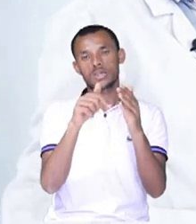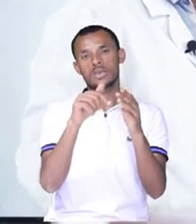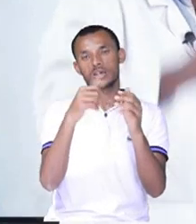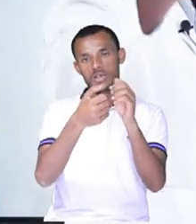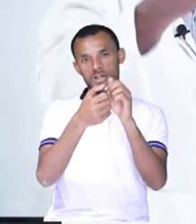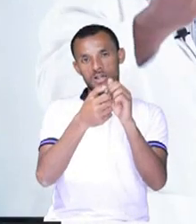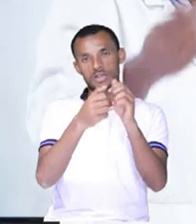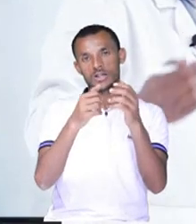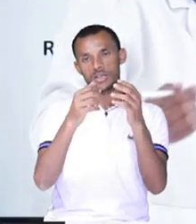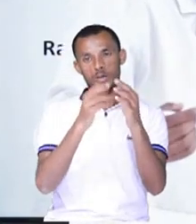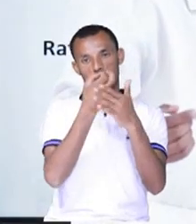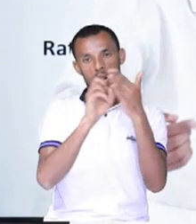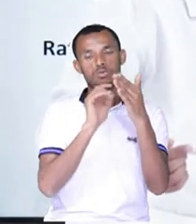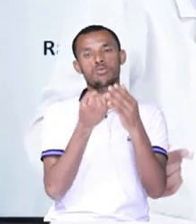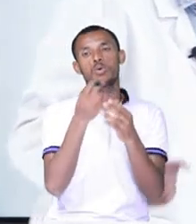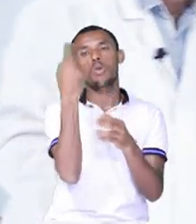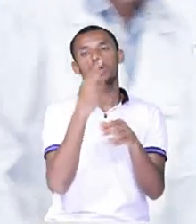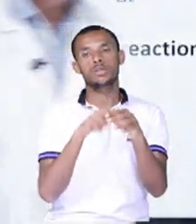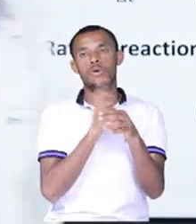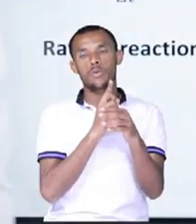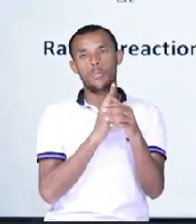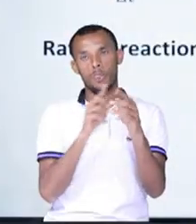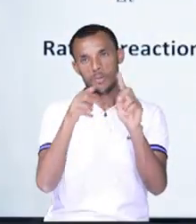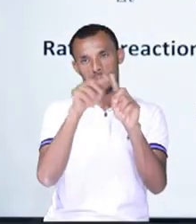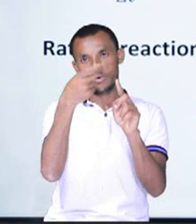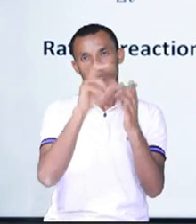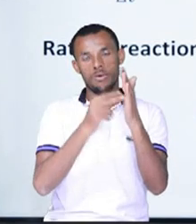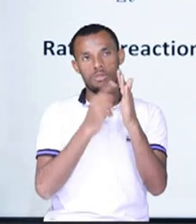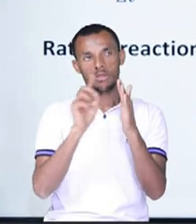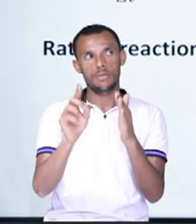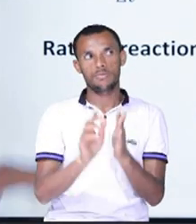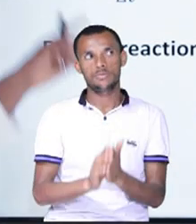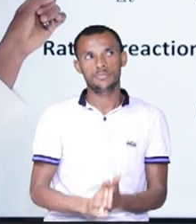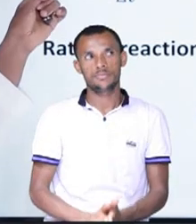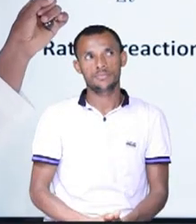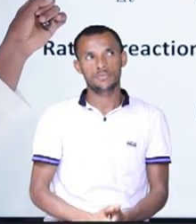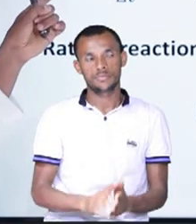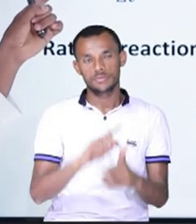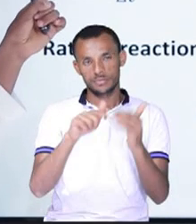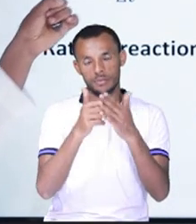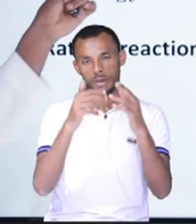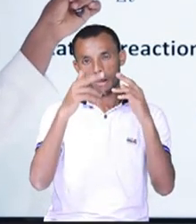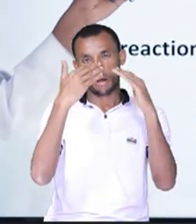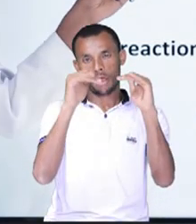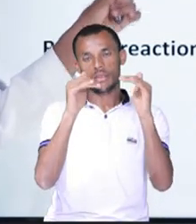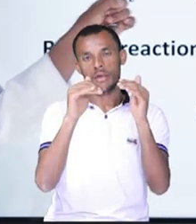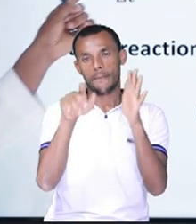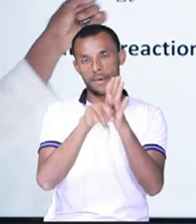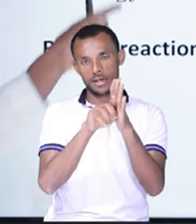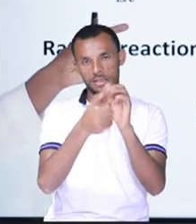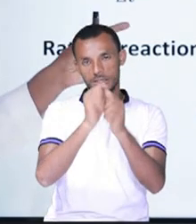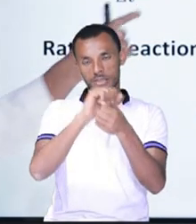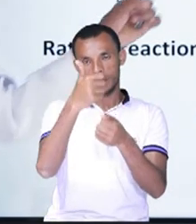0. T final is large number minus smaller number. Positive sign is can be indicated. Therefore, rate minus change